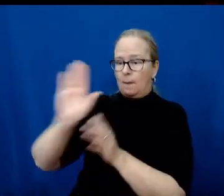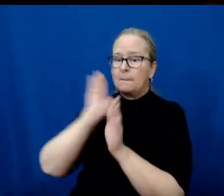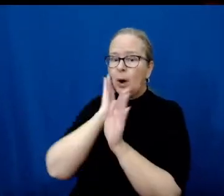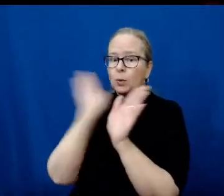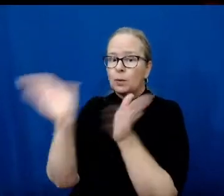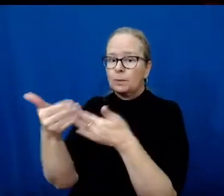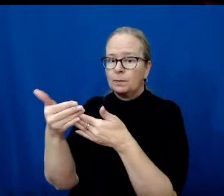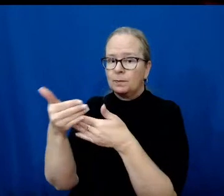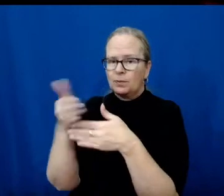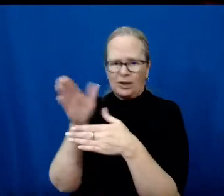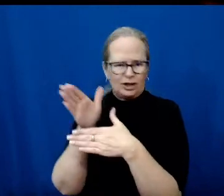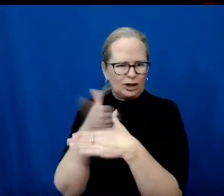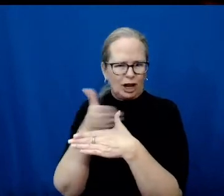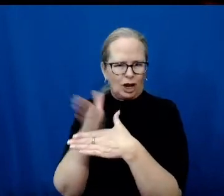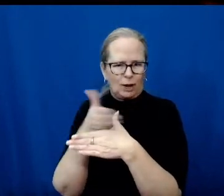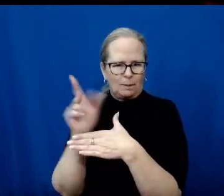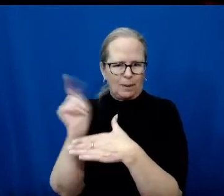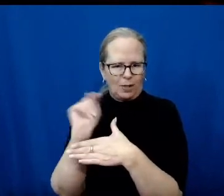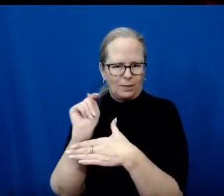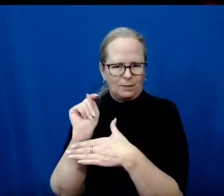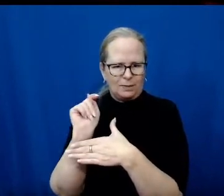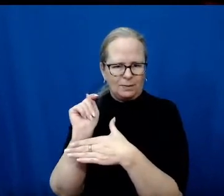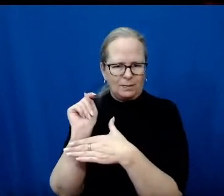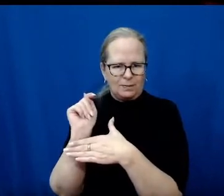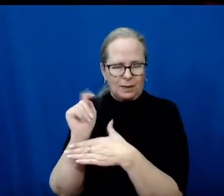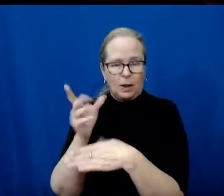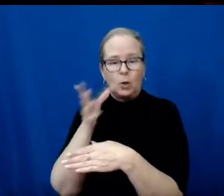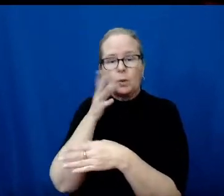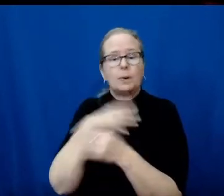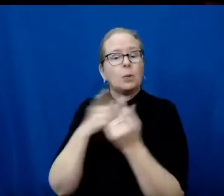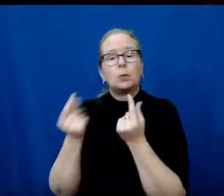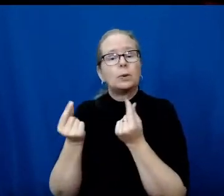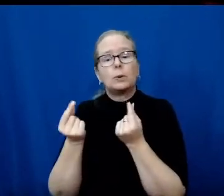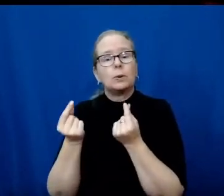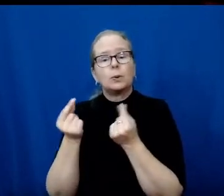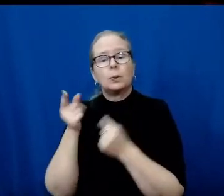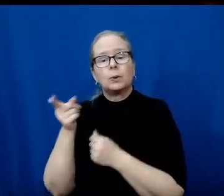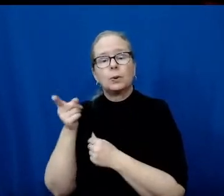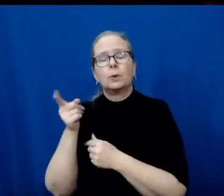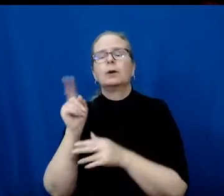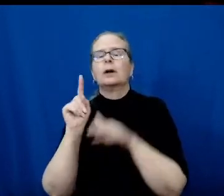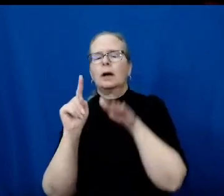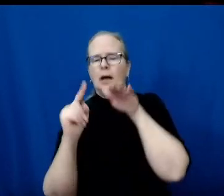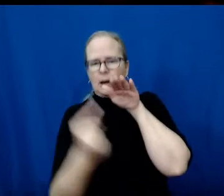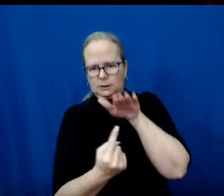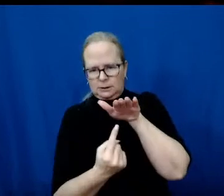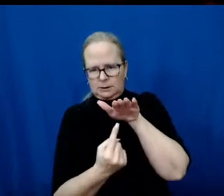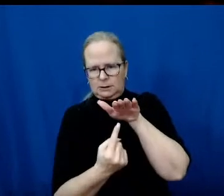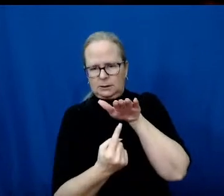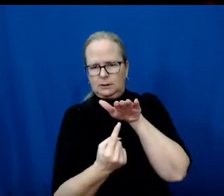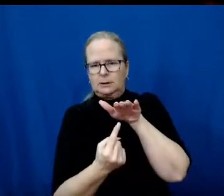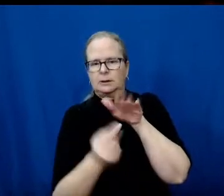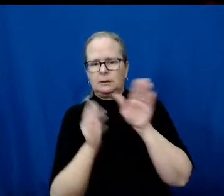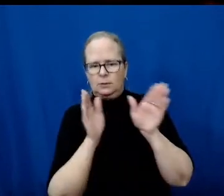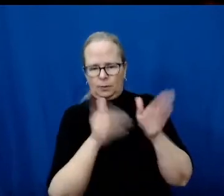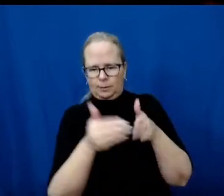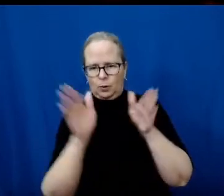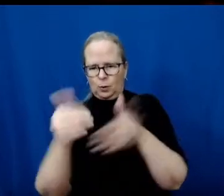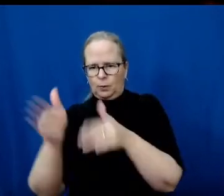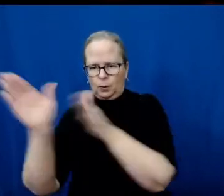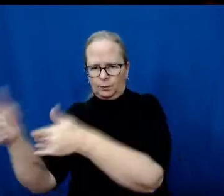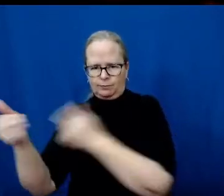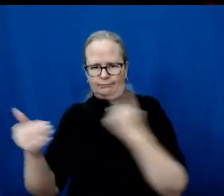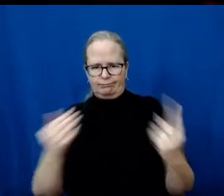of what she did was about isolating people in spaces. And so if she had to go use their